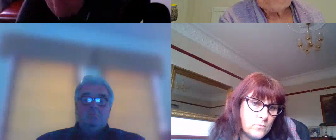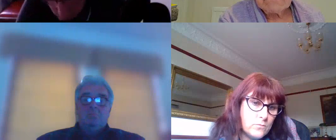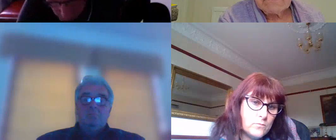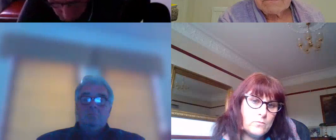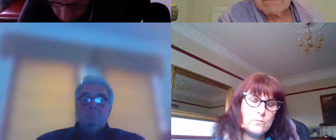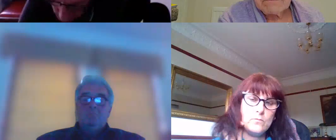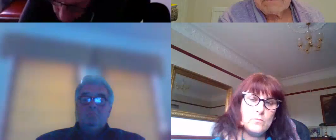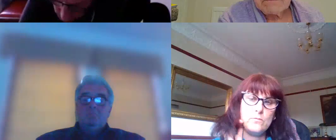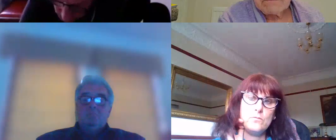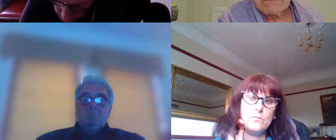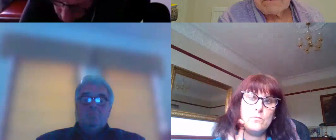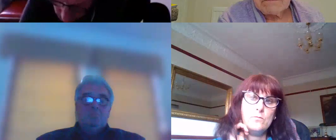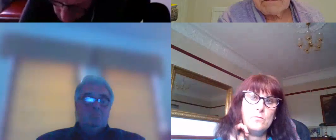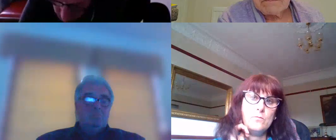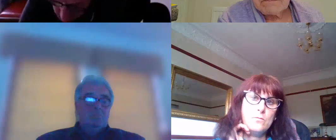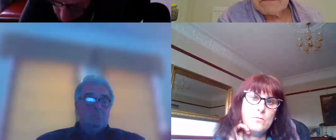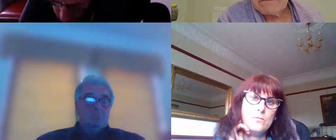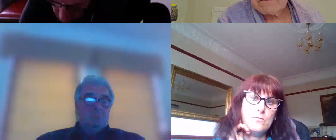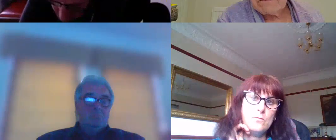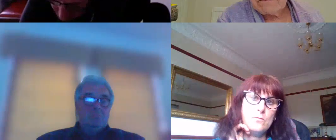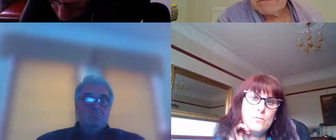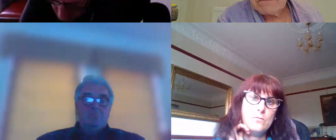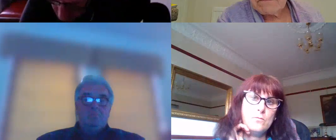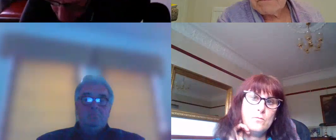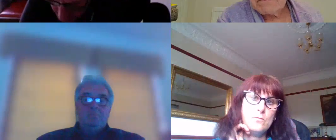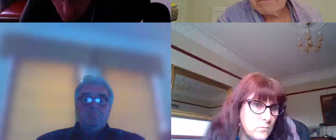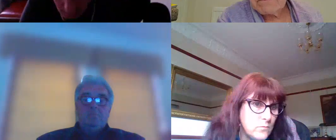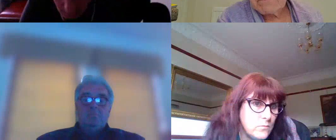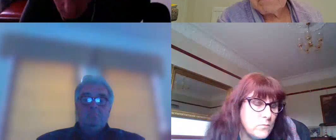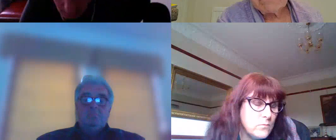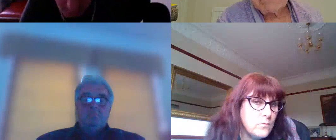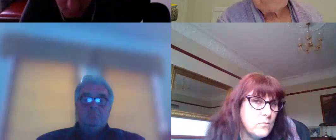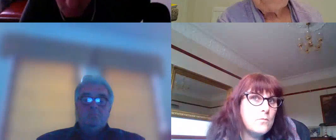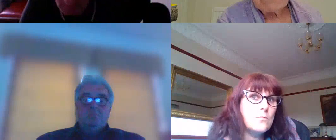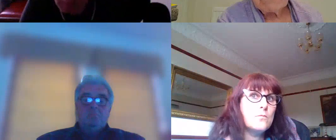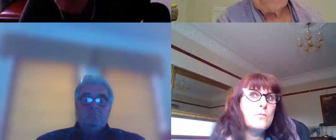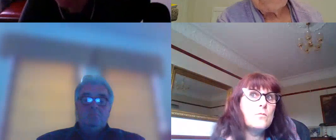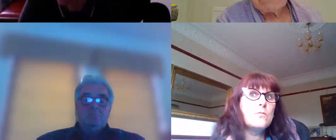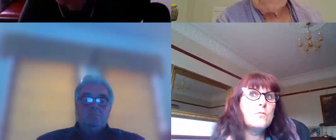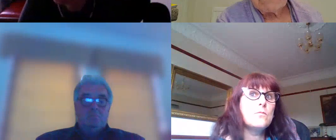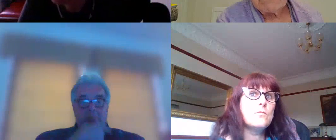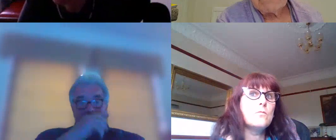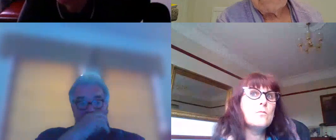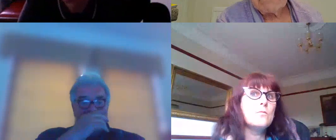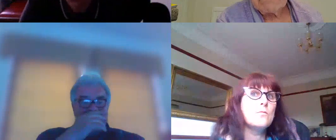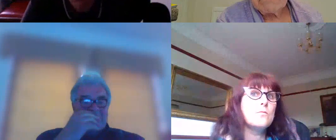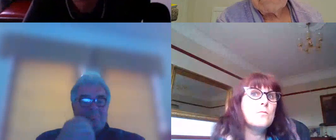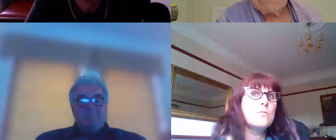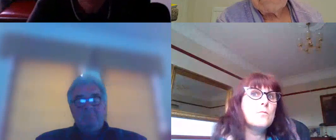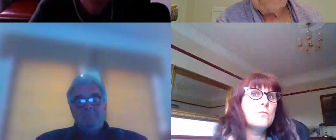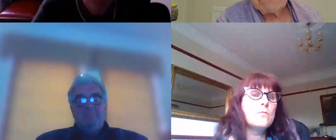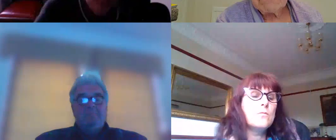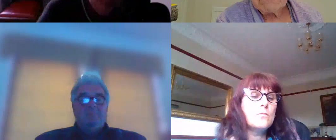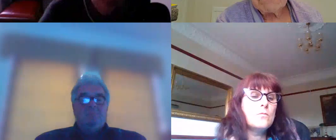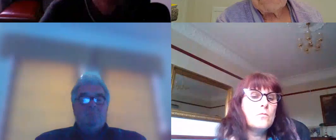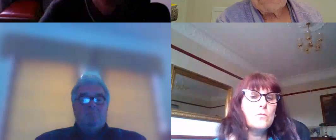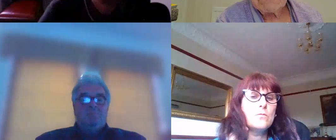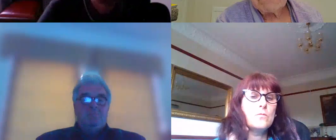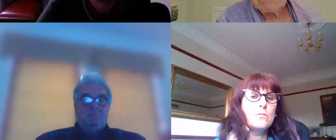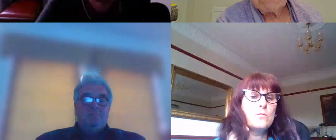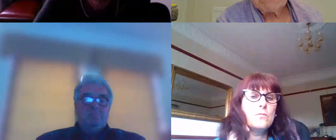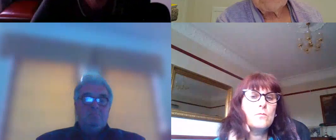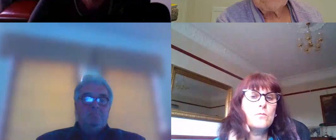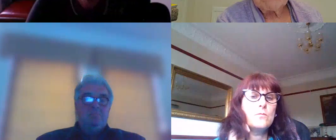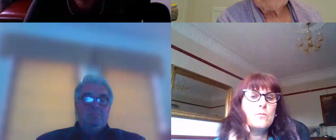up just temporarily, but Alan put a comment in the chat, Cleland, saying that he? he didn't know why his hand was up,